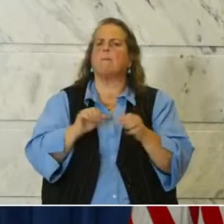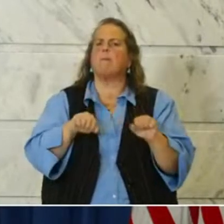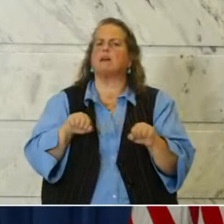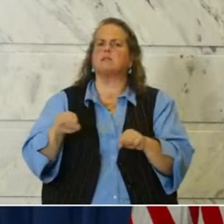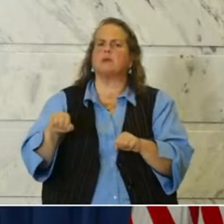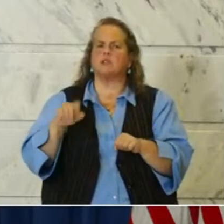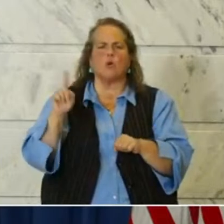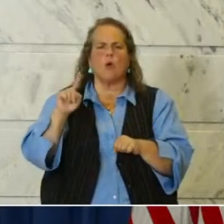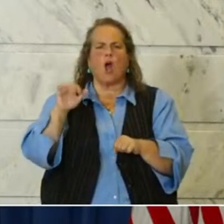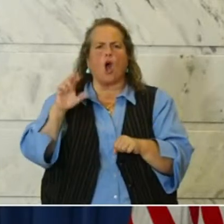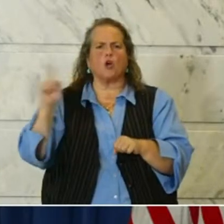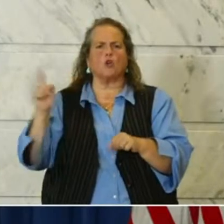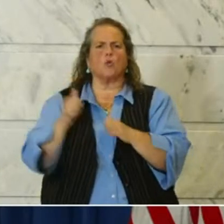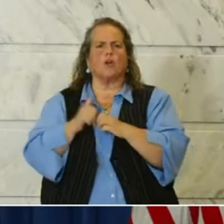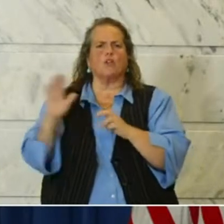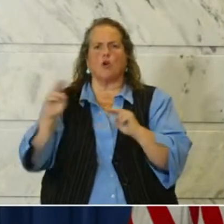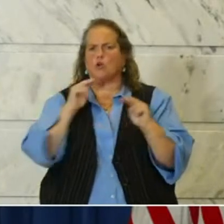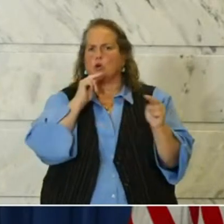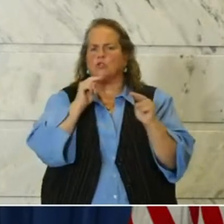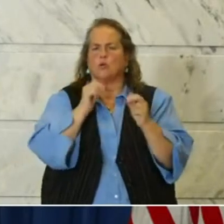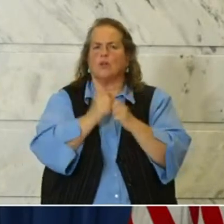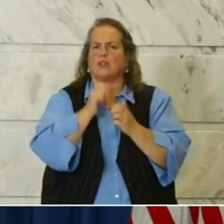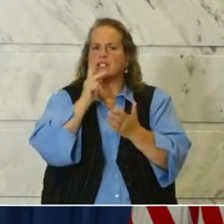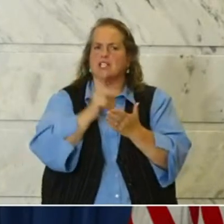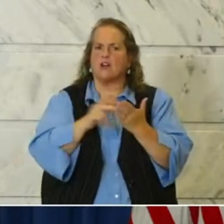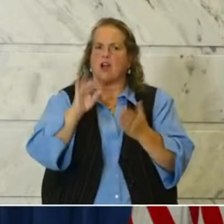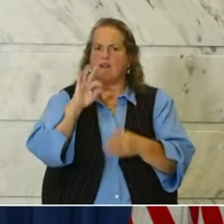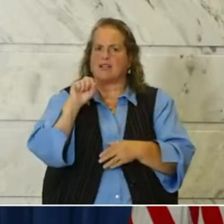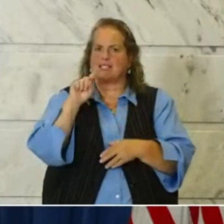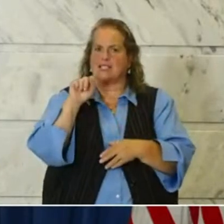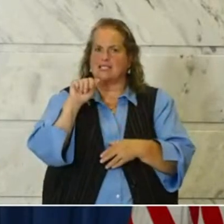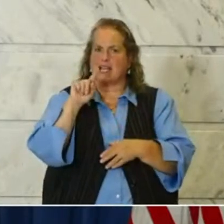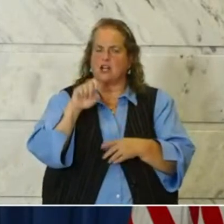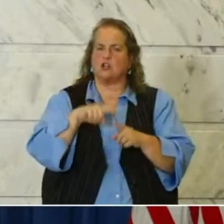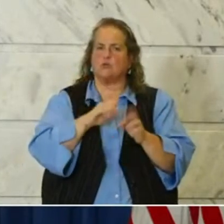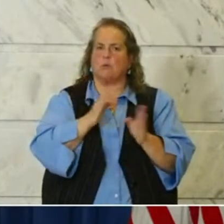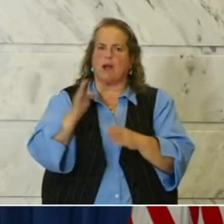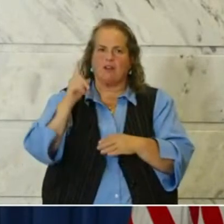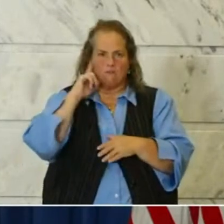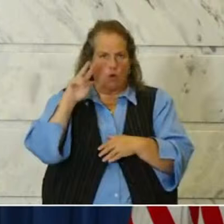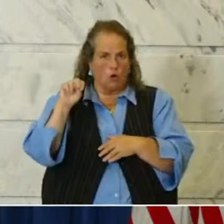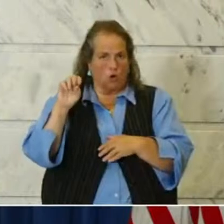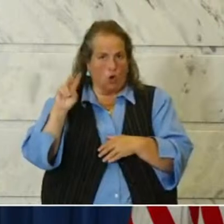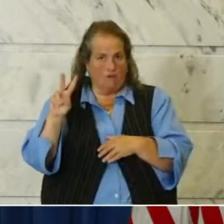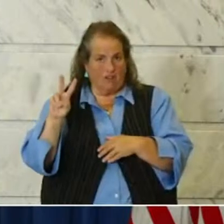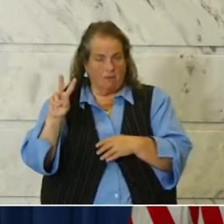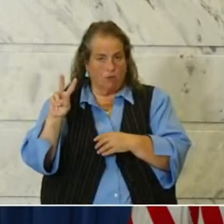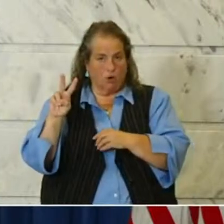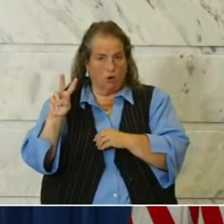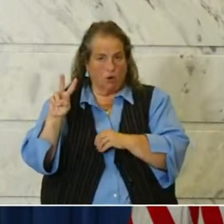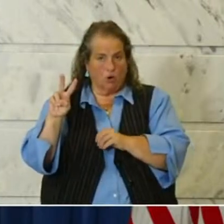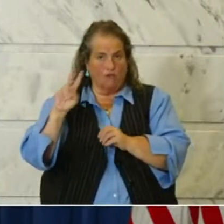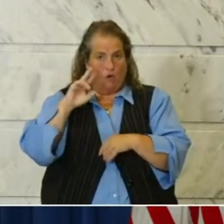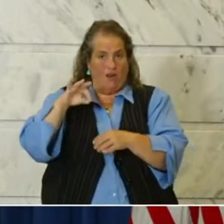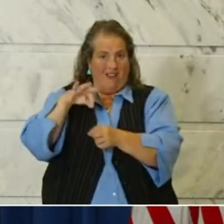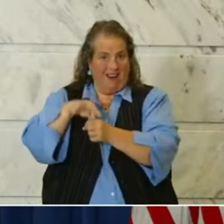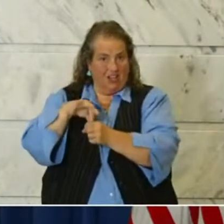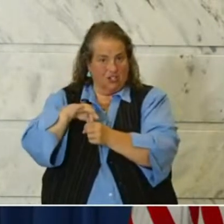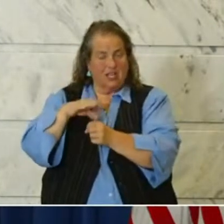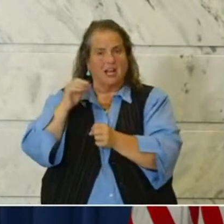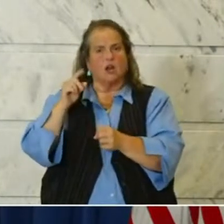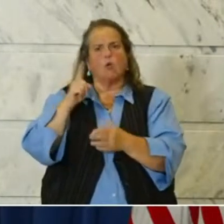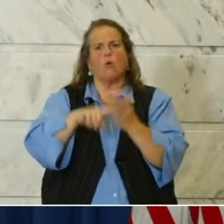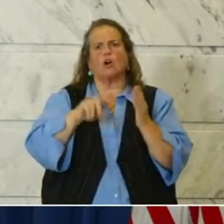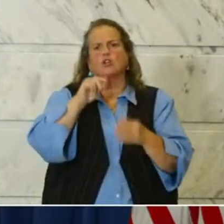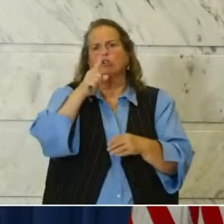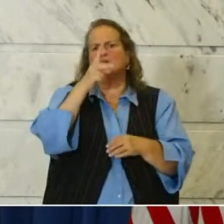are you at with your negotiations with the Secretary of State on preparing for November? And what do you see as the